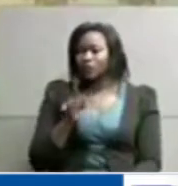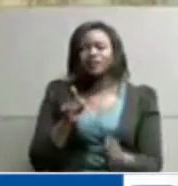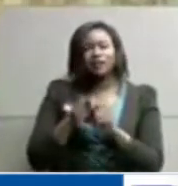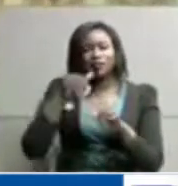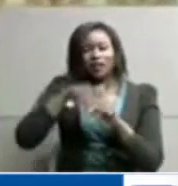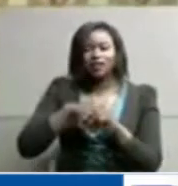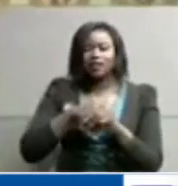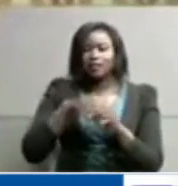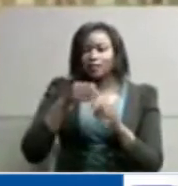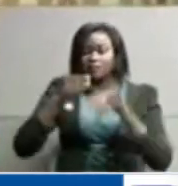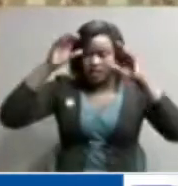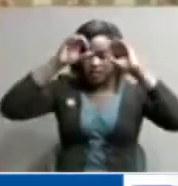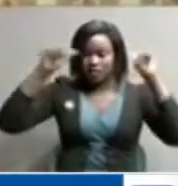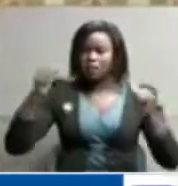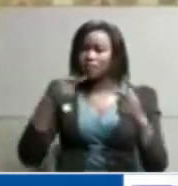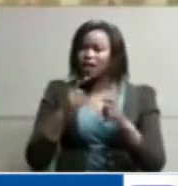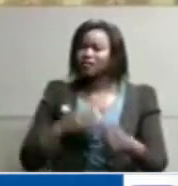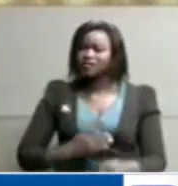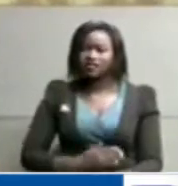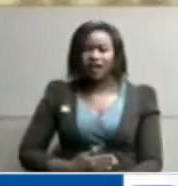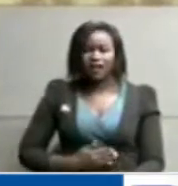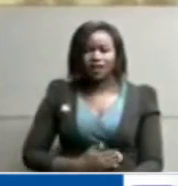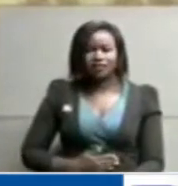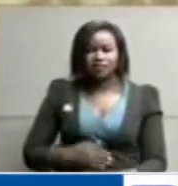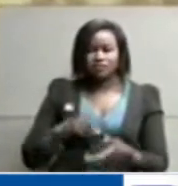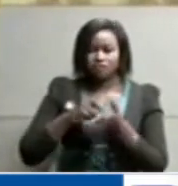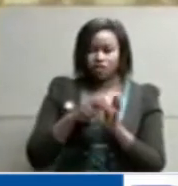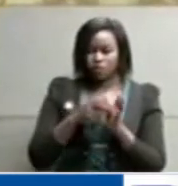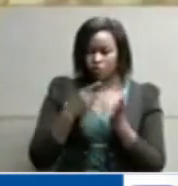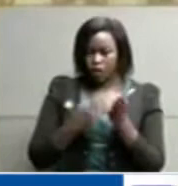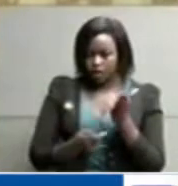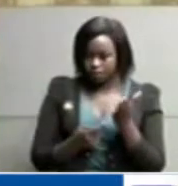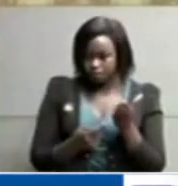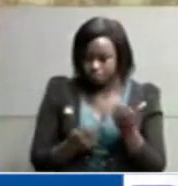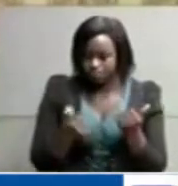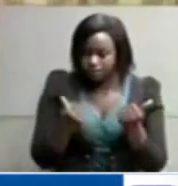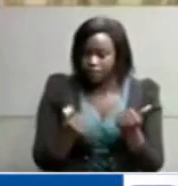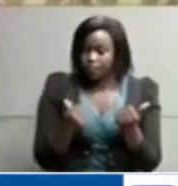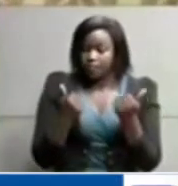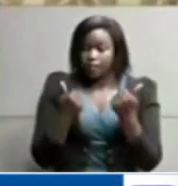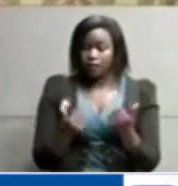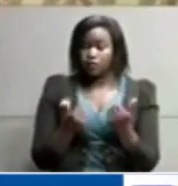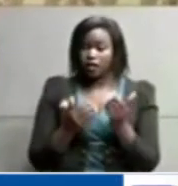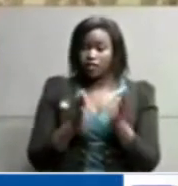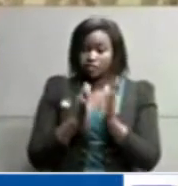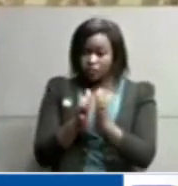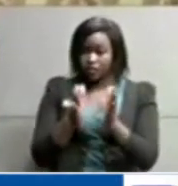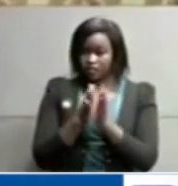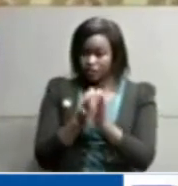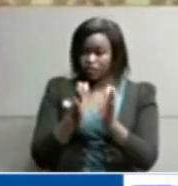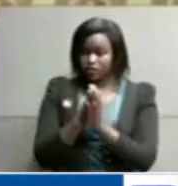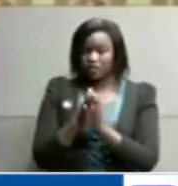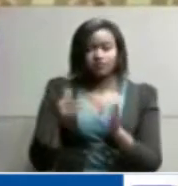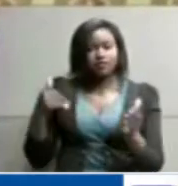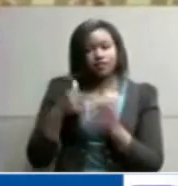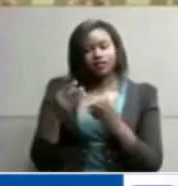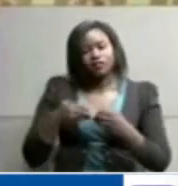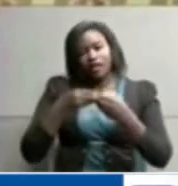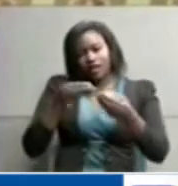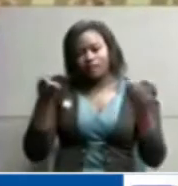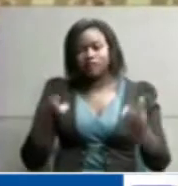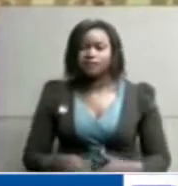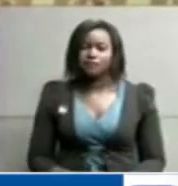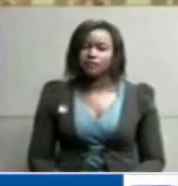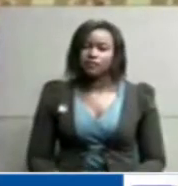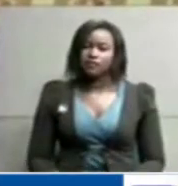all this science mean for us? The explanations that has been provided in very